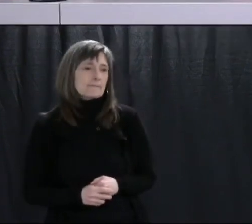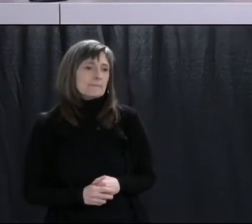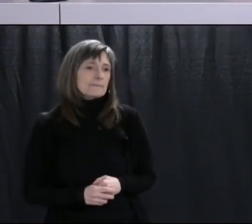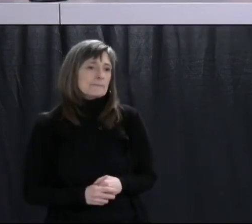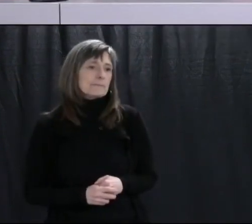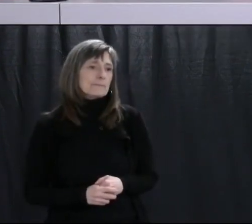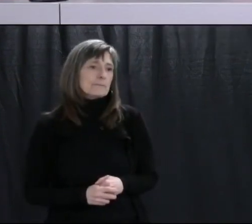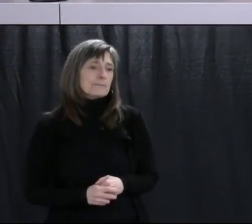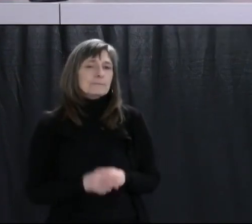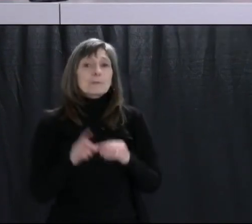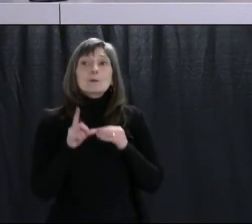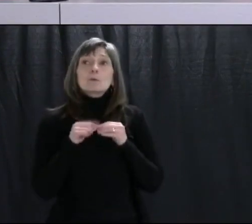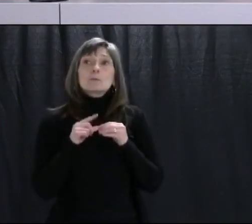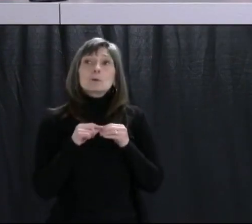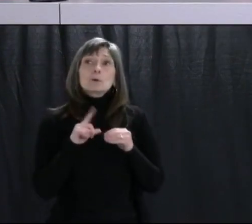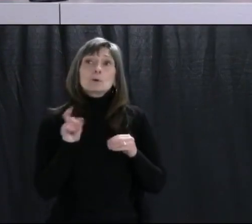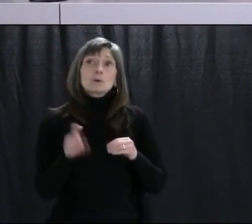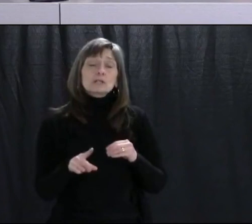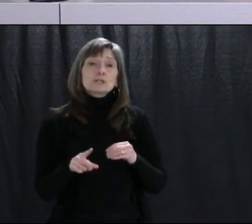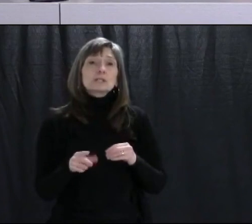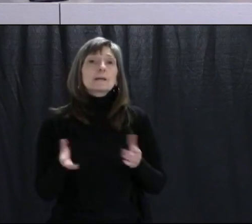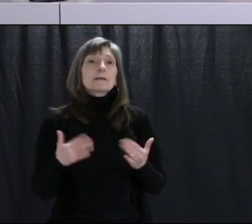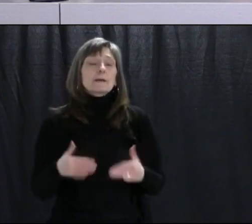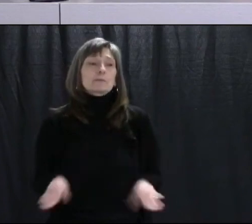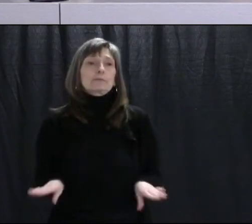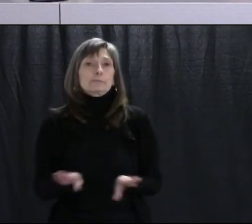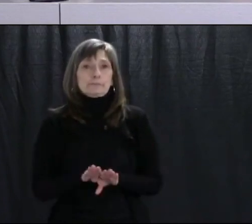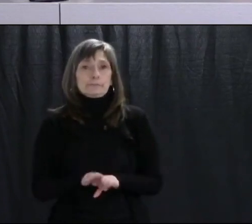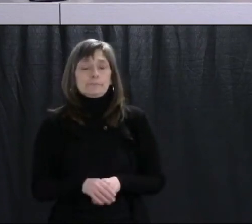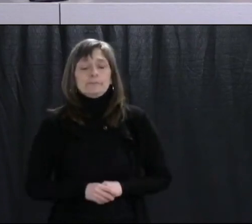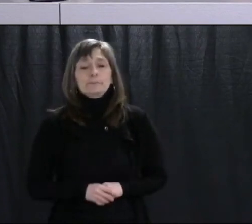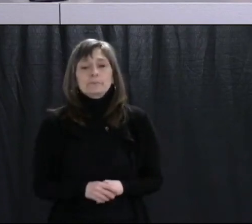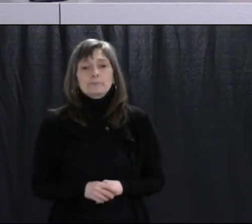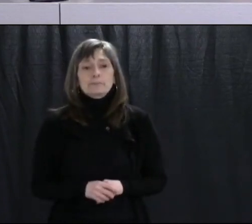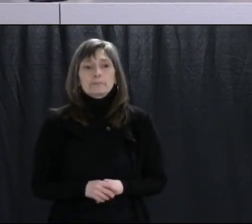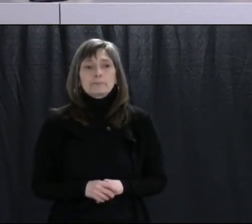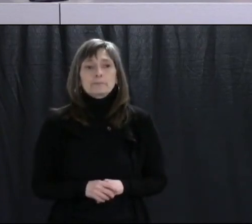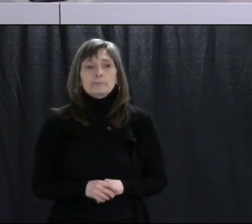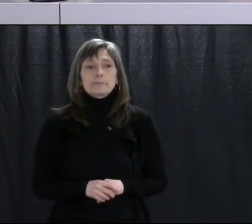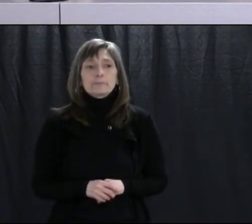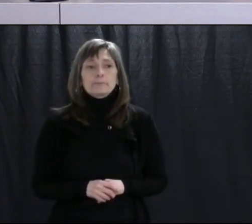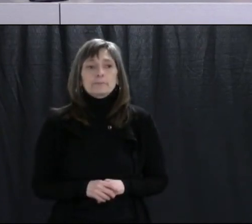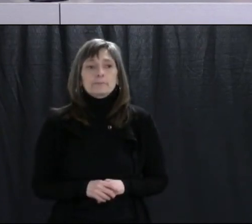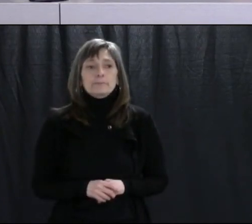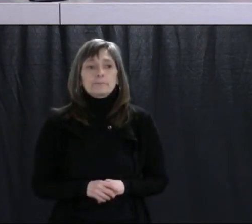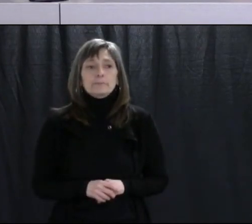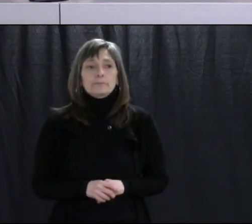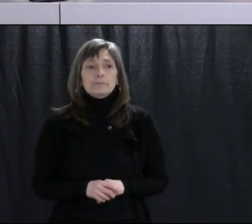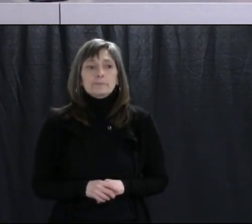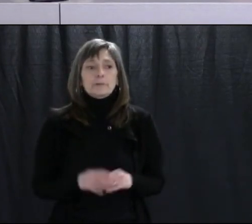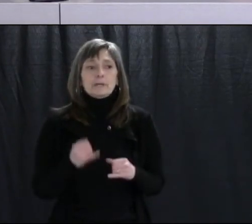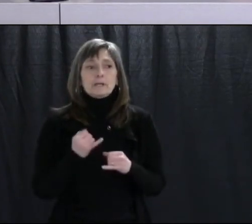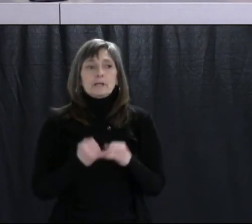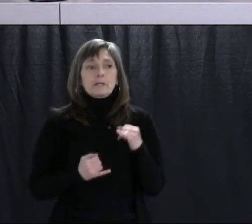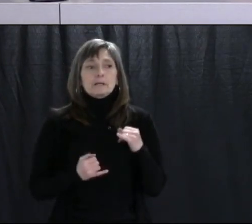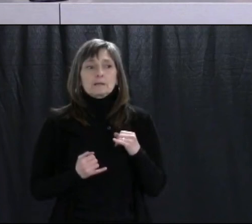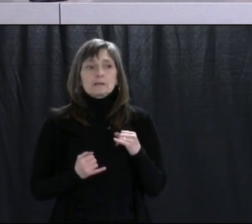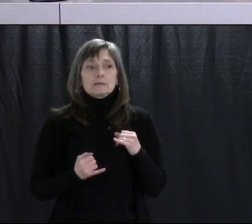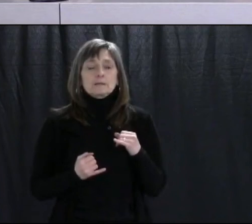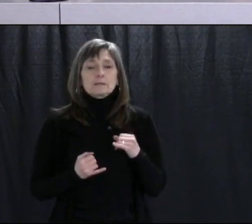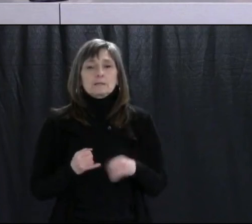We have time for one more question, and then we will end the news conference. Thank you. The last question is from Ben